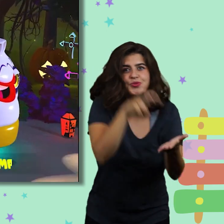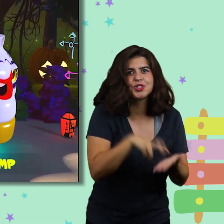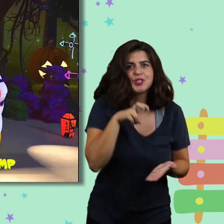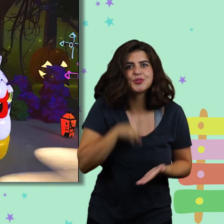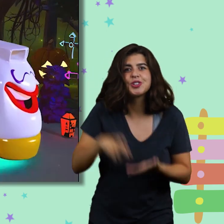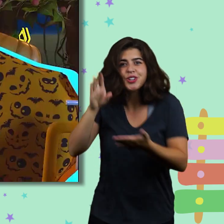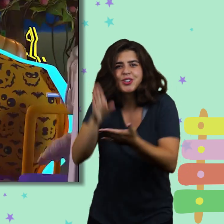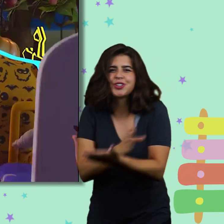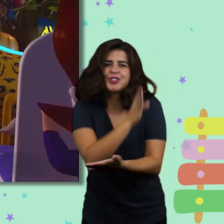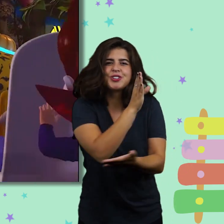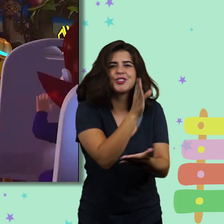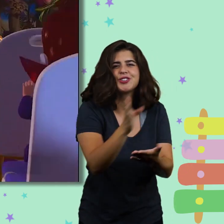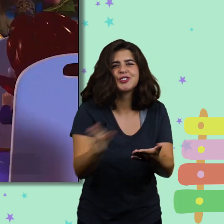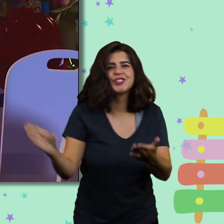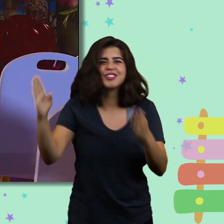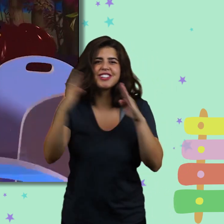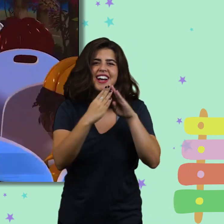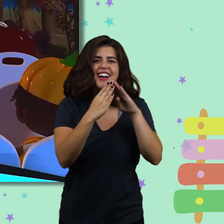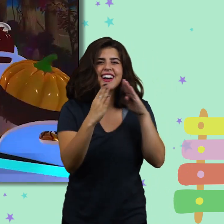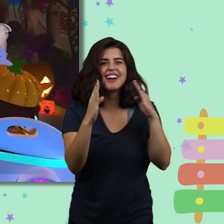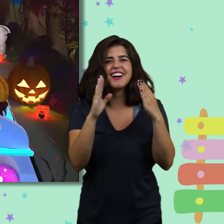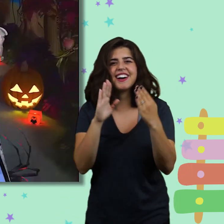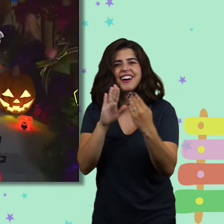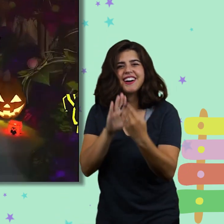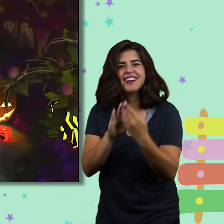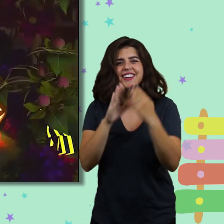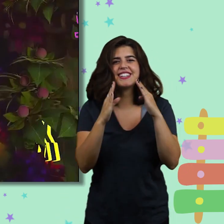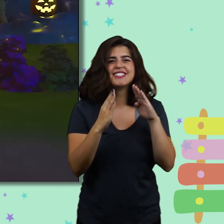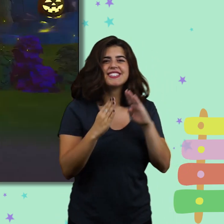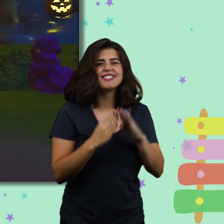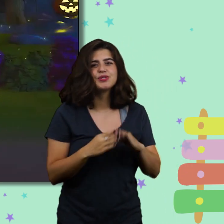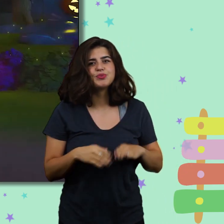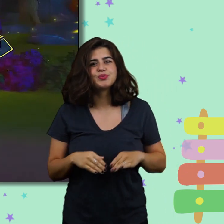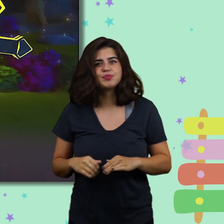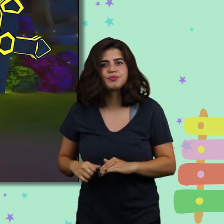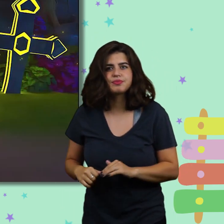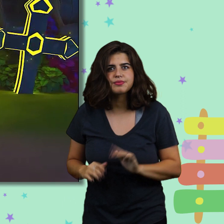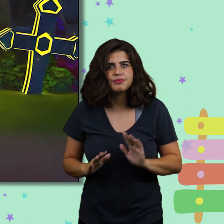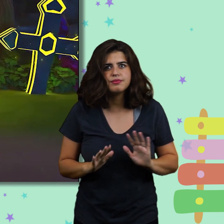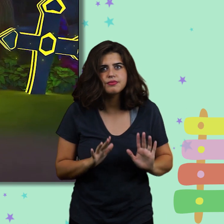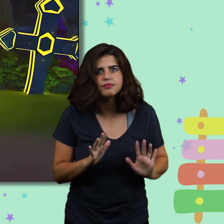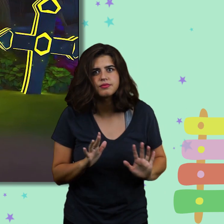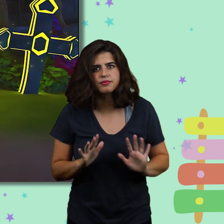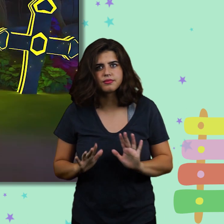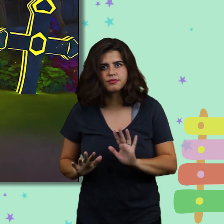jump, jump, jump, all through the town.